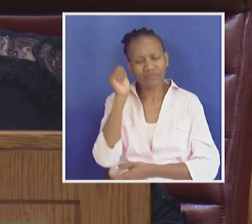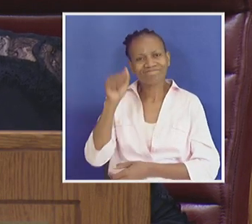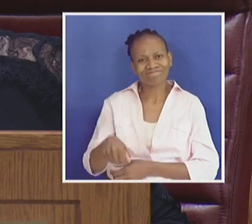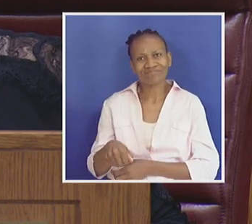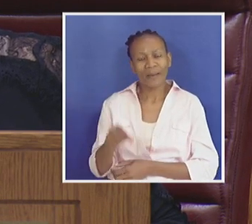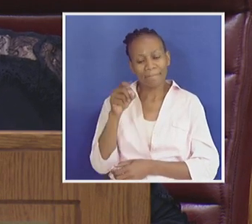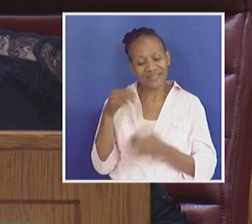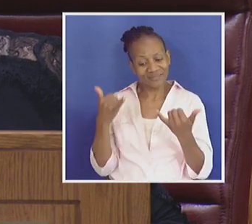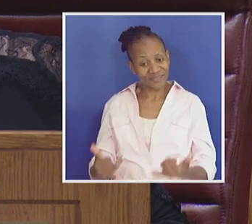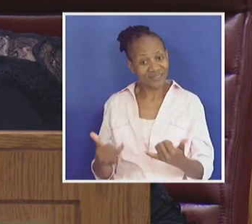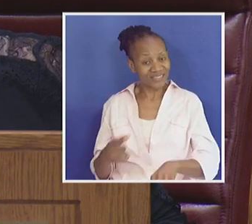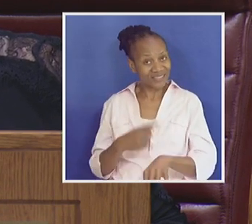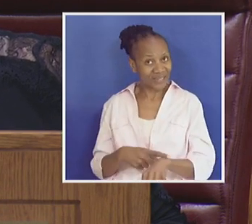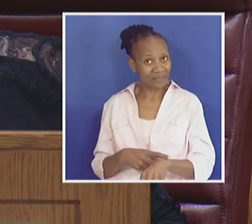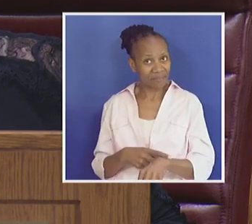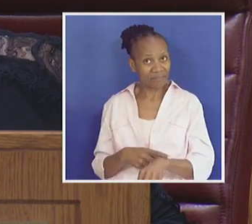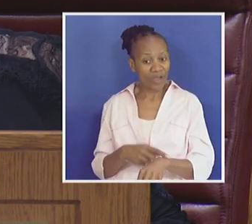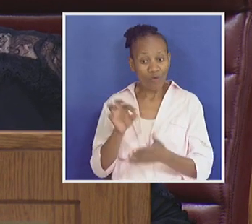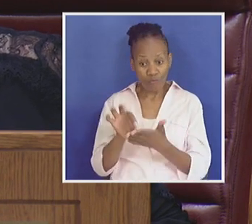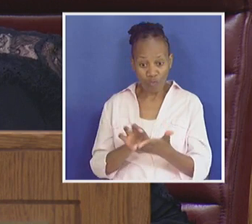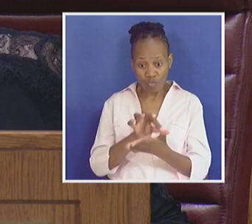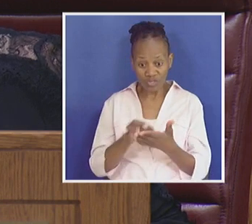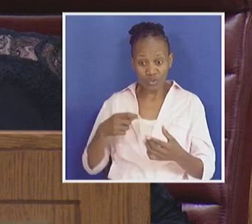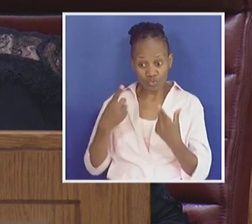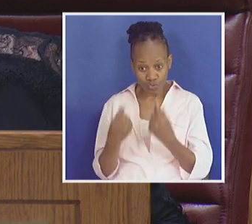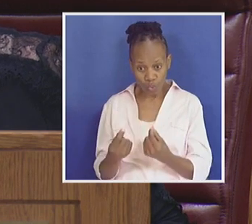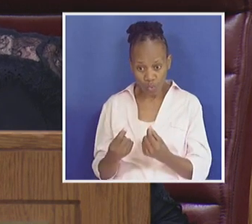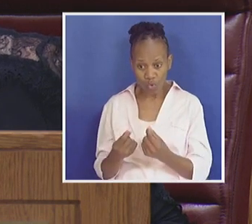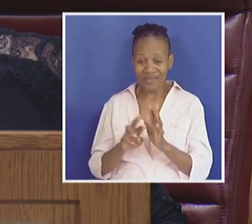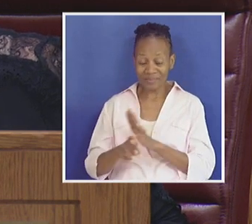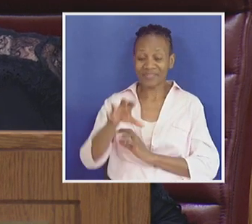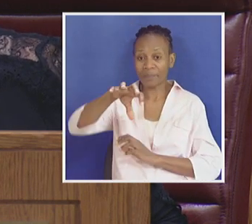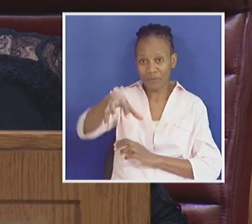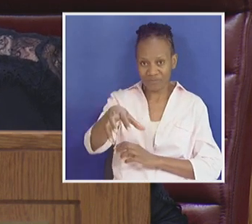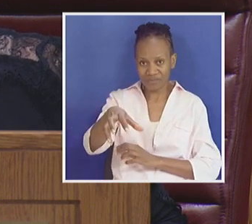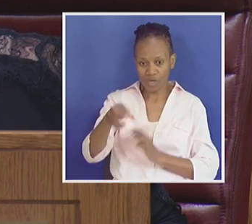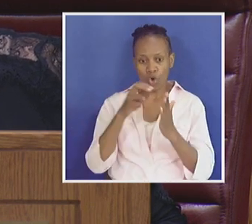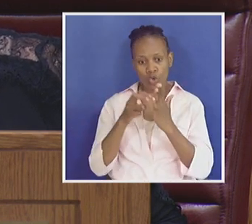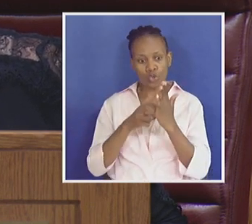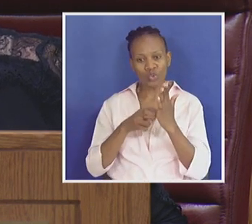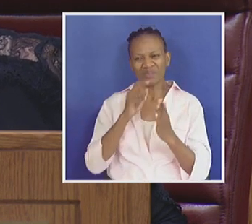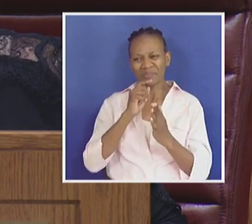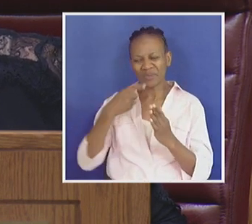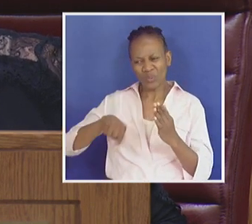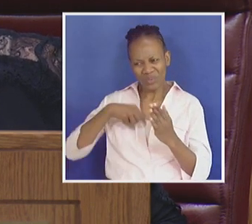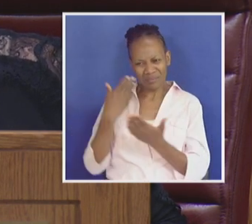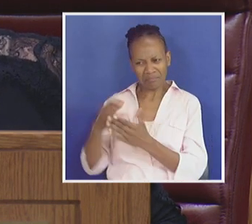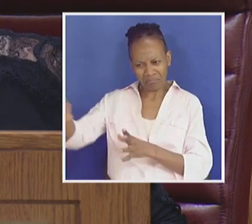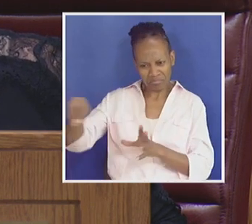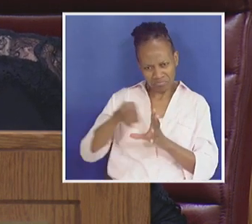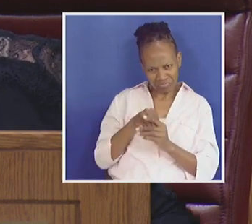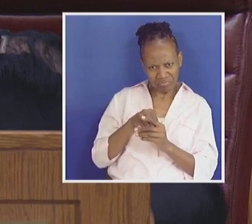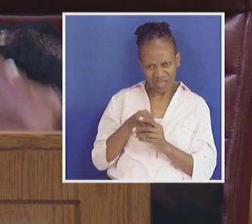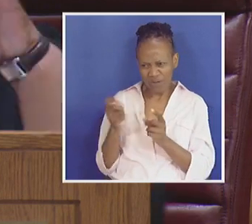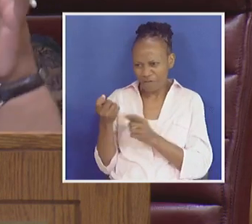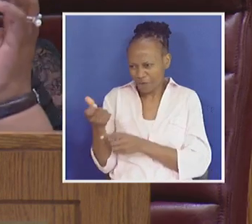particular vote, it is a provincial vote. Our rules do not provide for minority reports, unfortunately, when we come